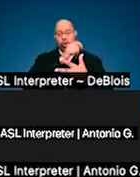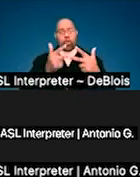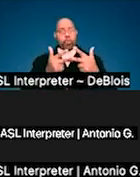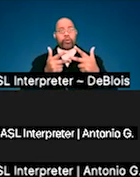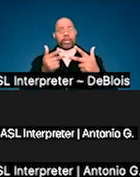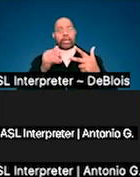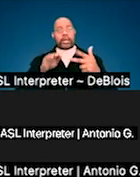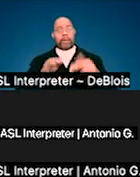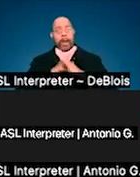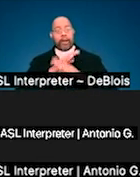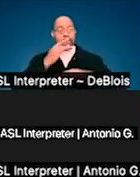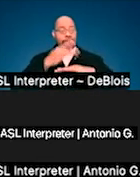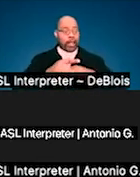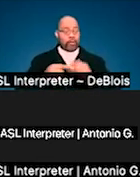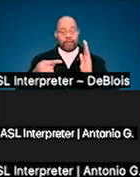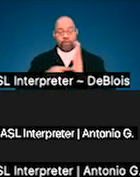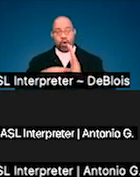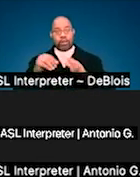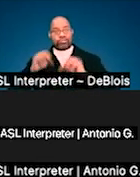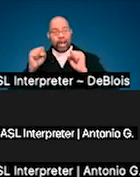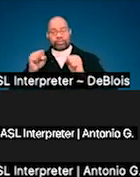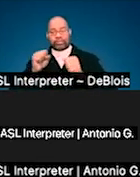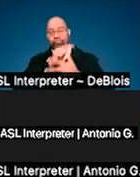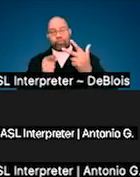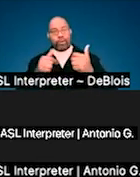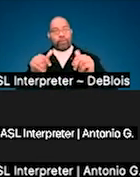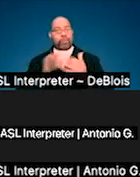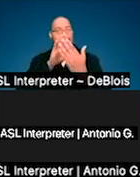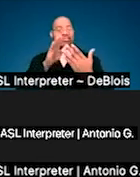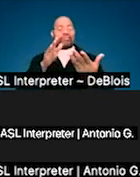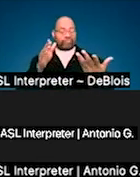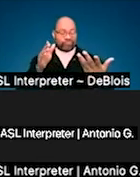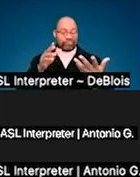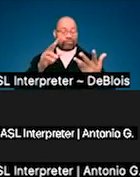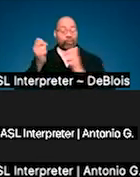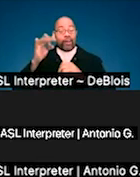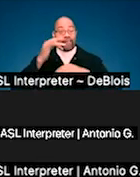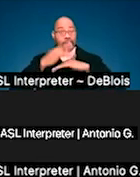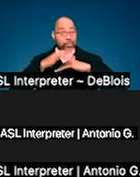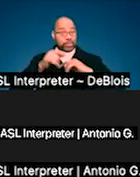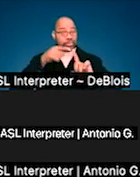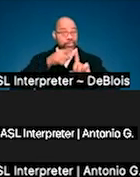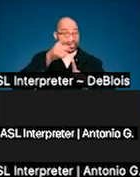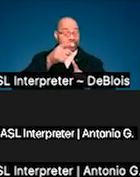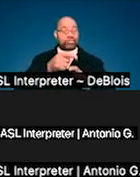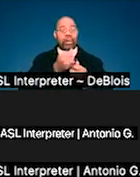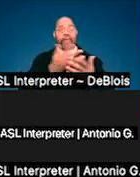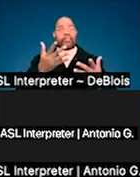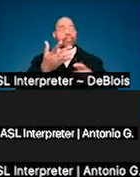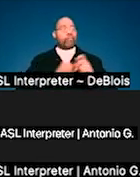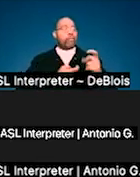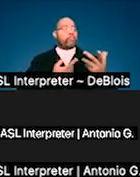barriers: availability, affordability, and adoption. And, in terms of availability, it's everything